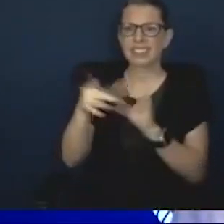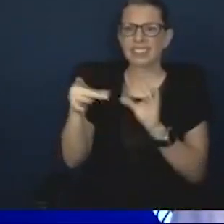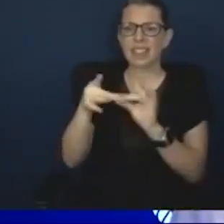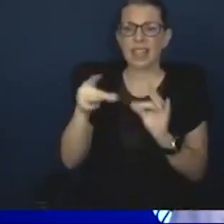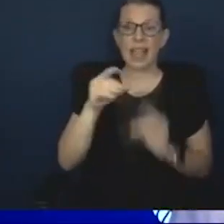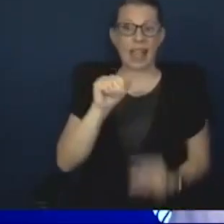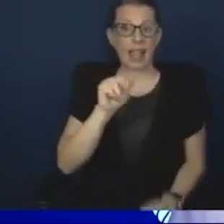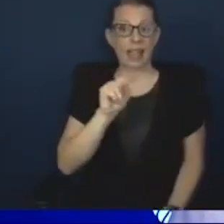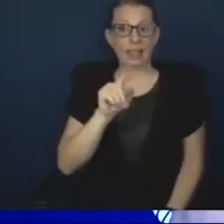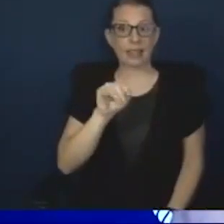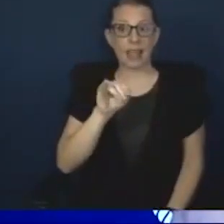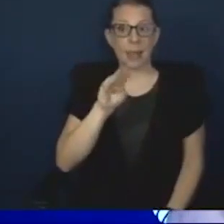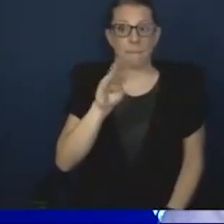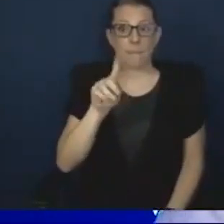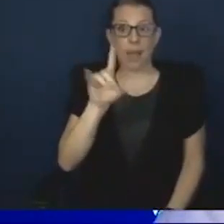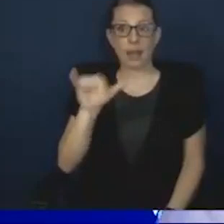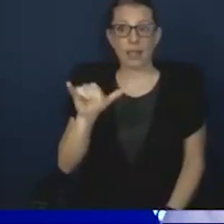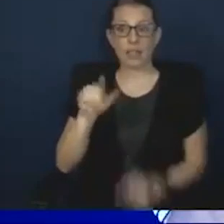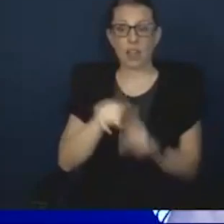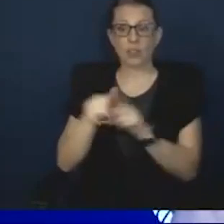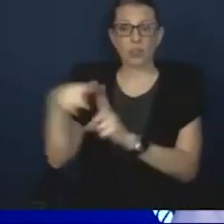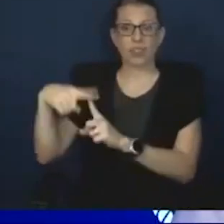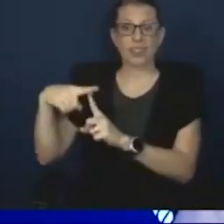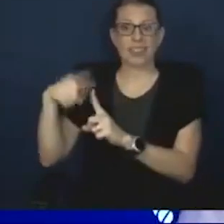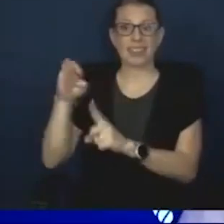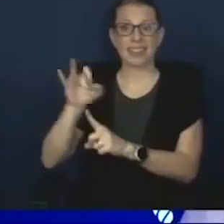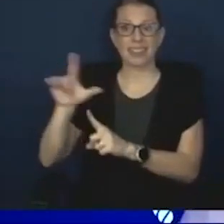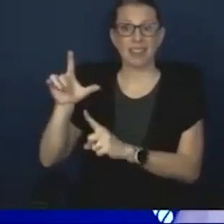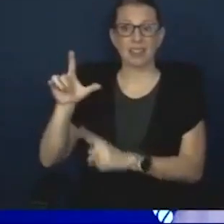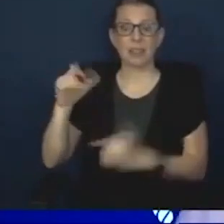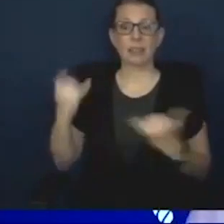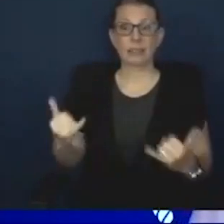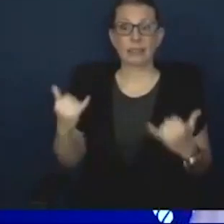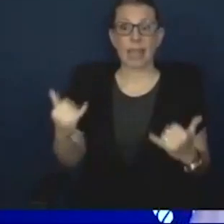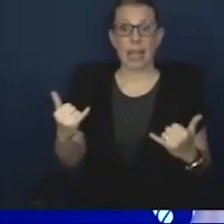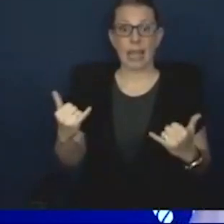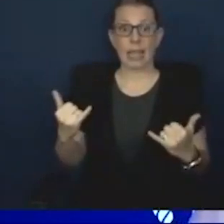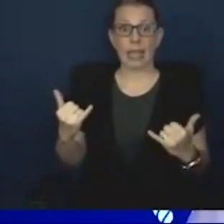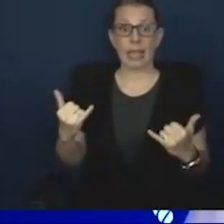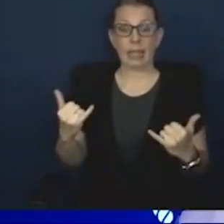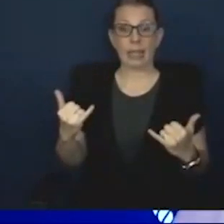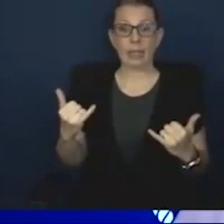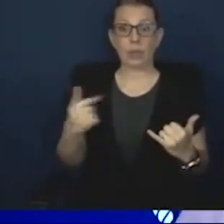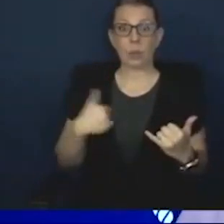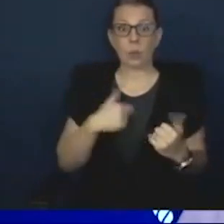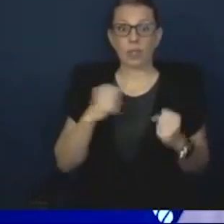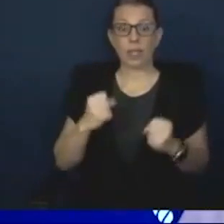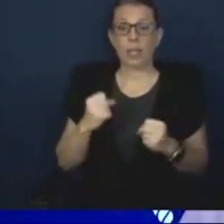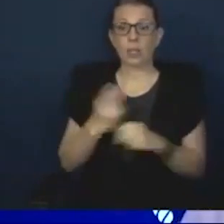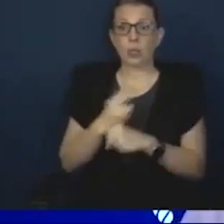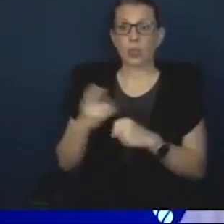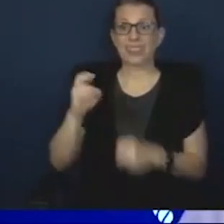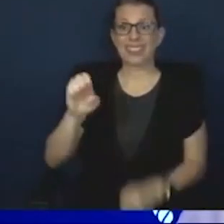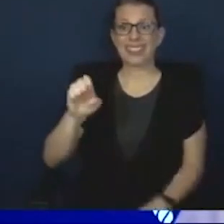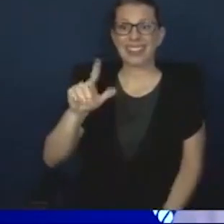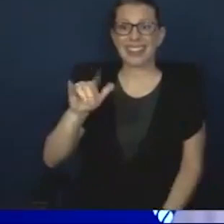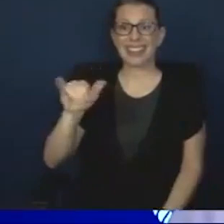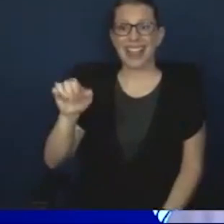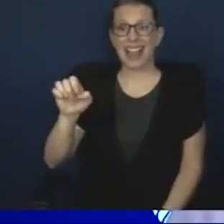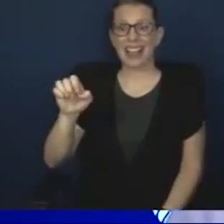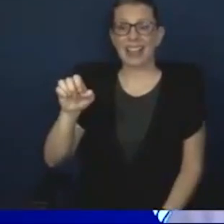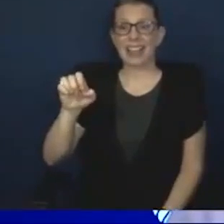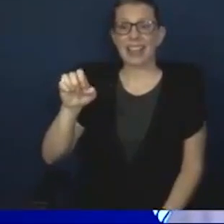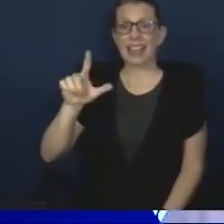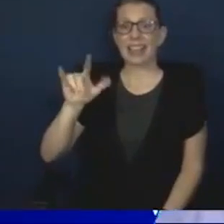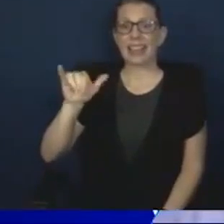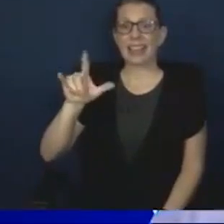a great point. You know, as of today, we are able now to use the Eli Lilly monoclonal antibody combination